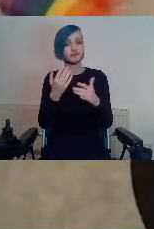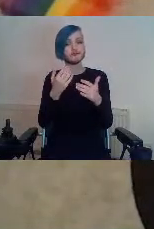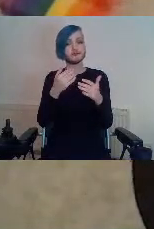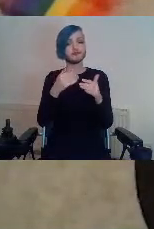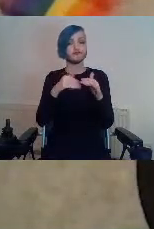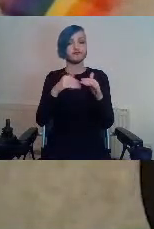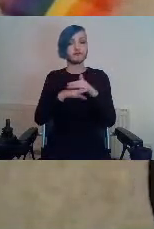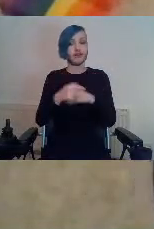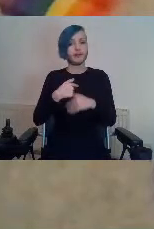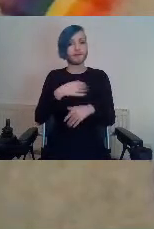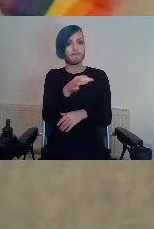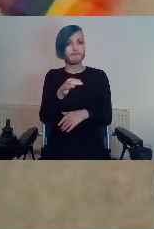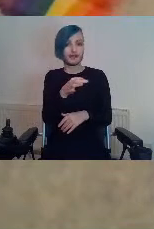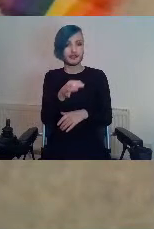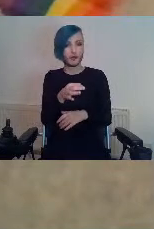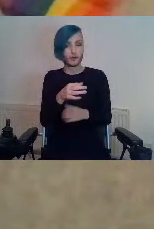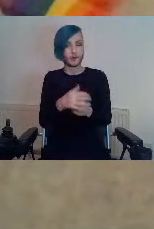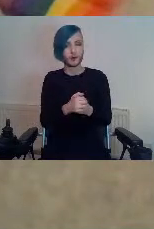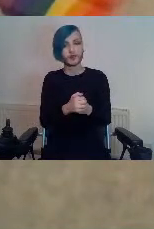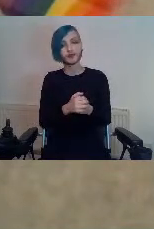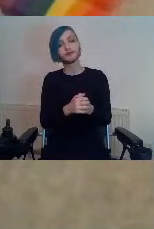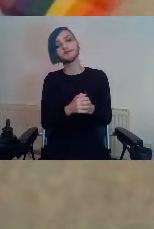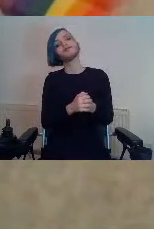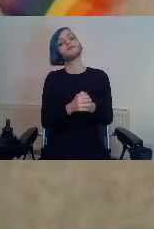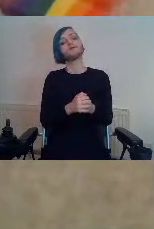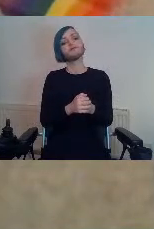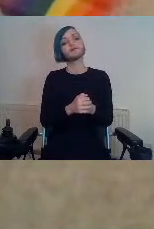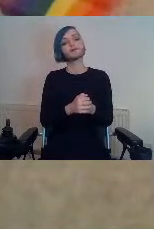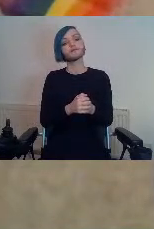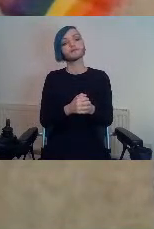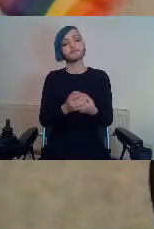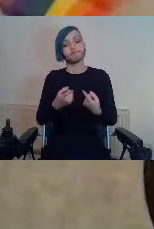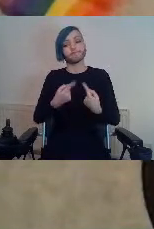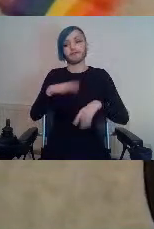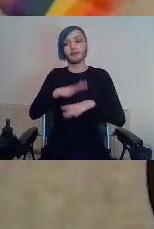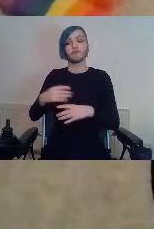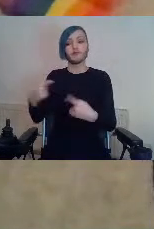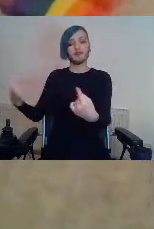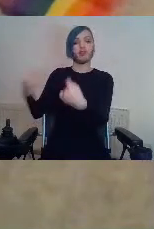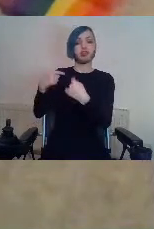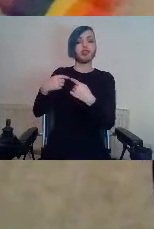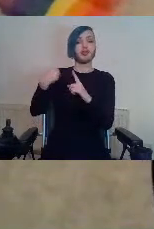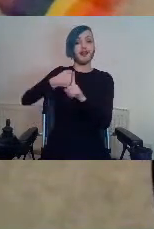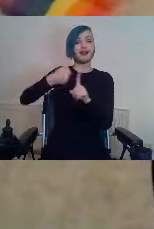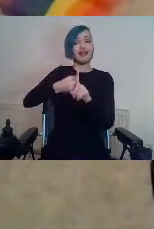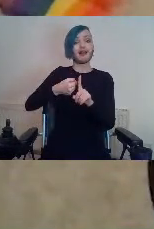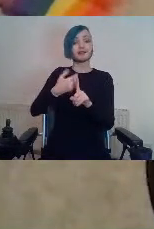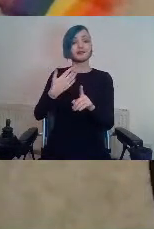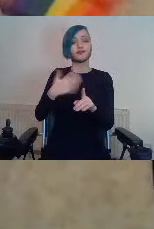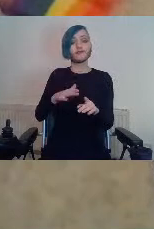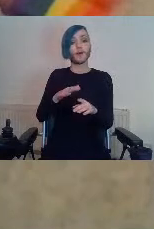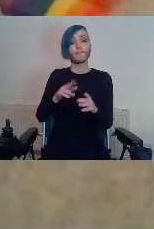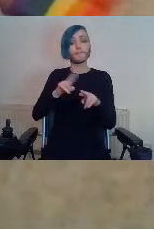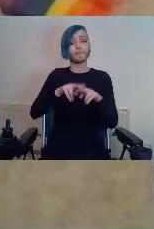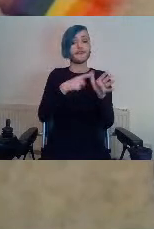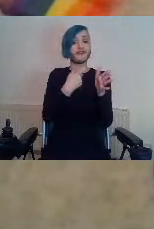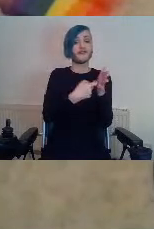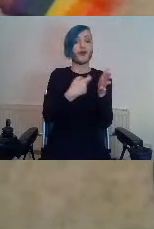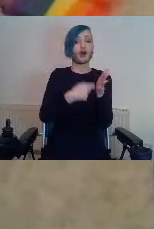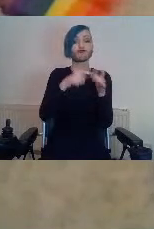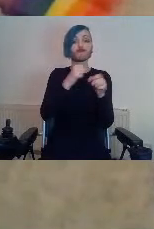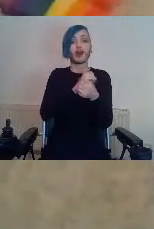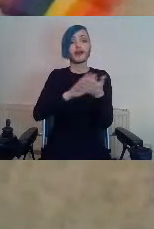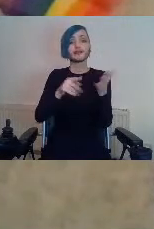town Uzhhorod, and we attacked by far right group. 2018. We're doing the